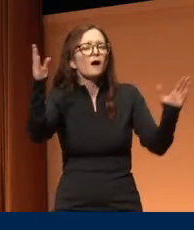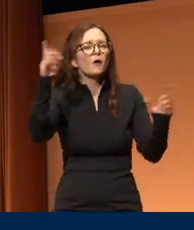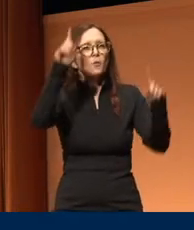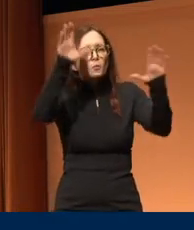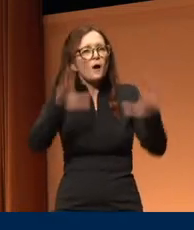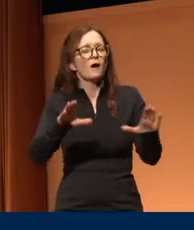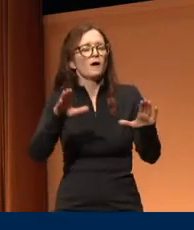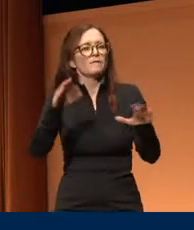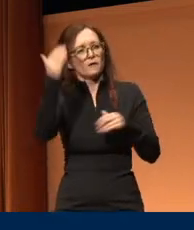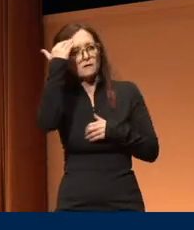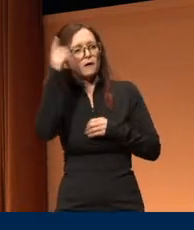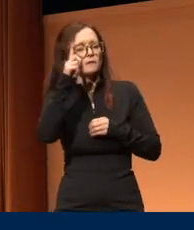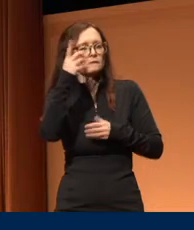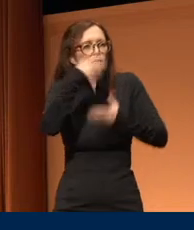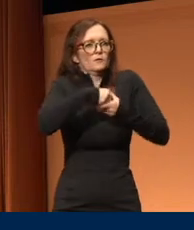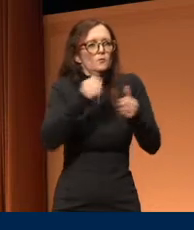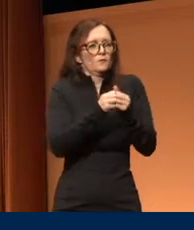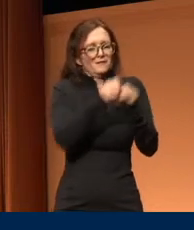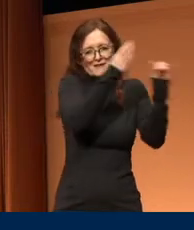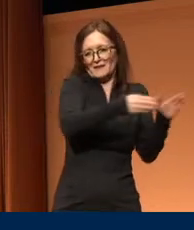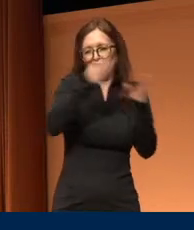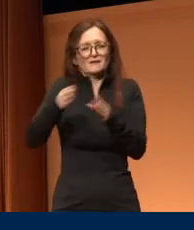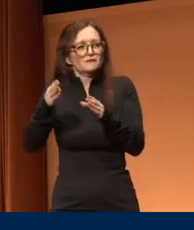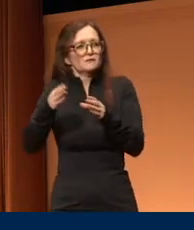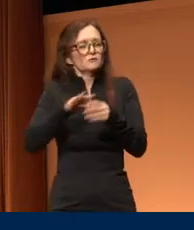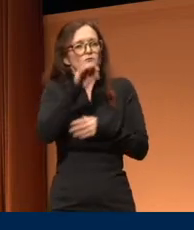in the bosoms of its individual souls. To tap